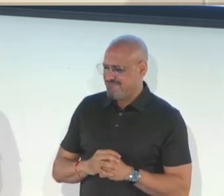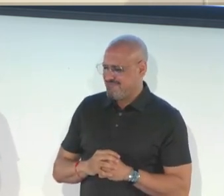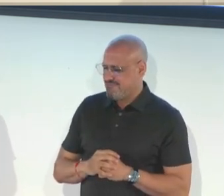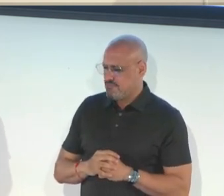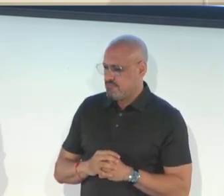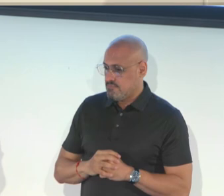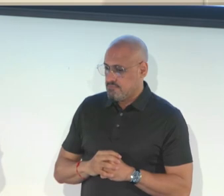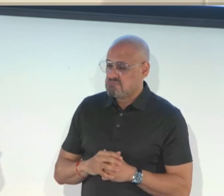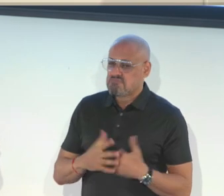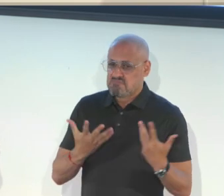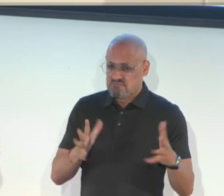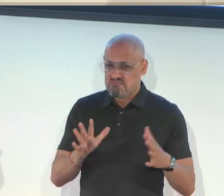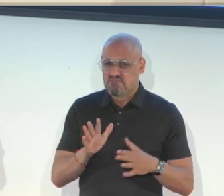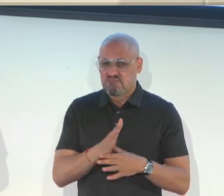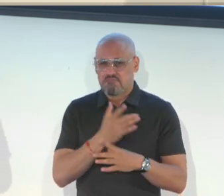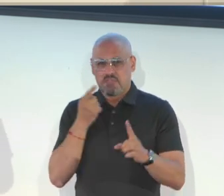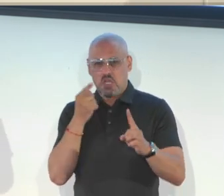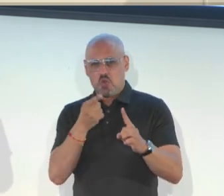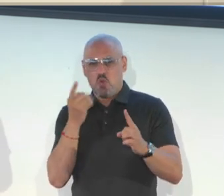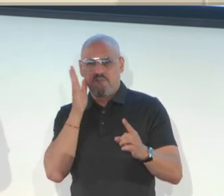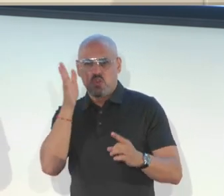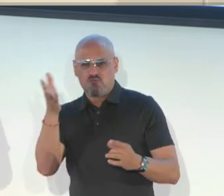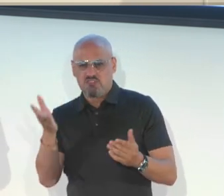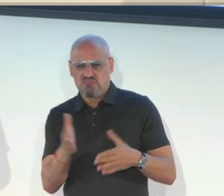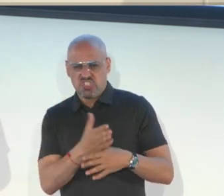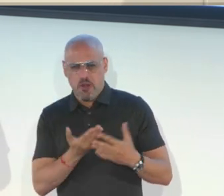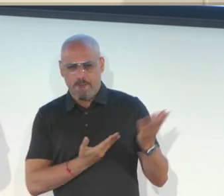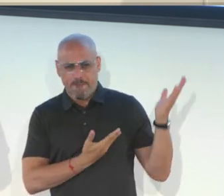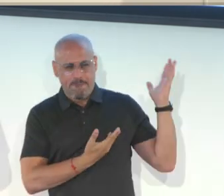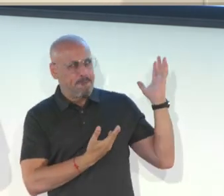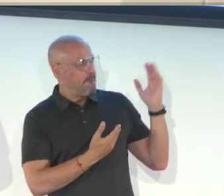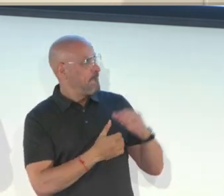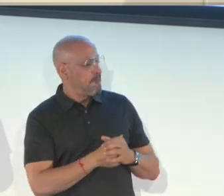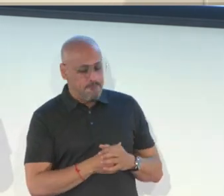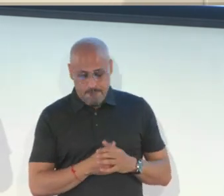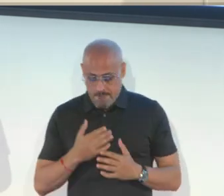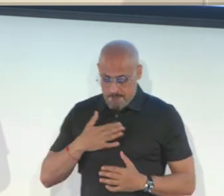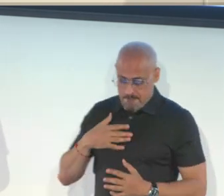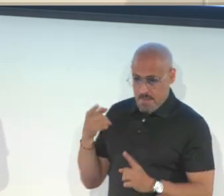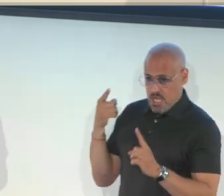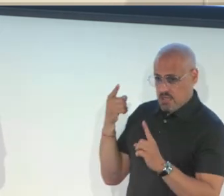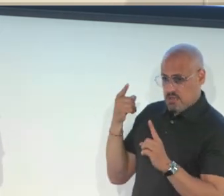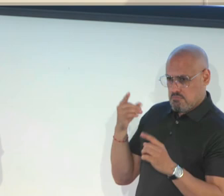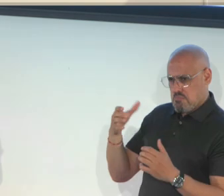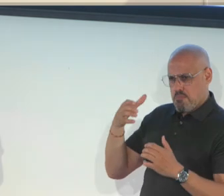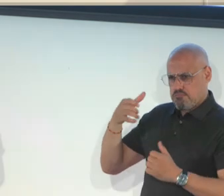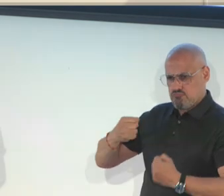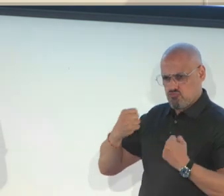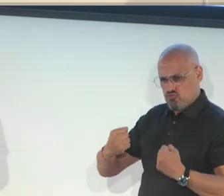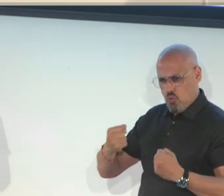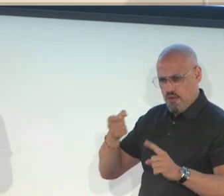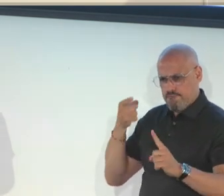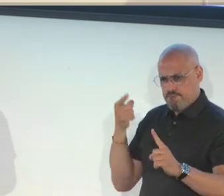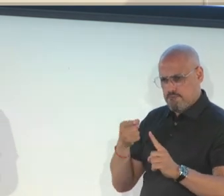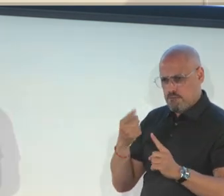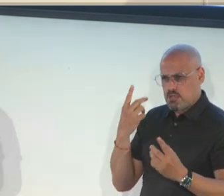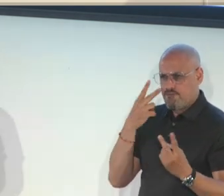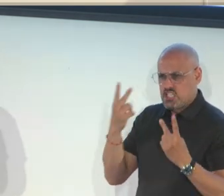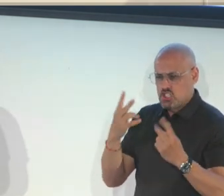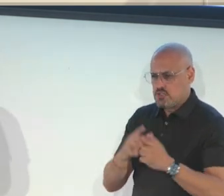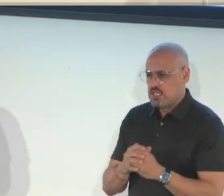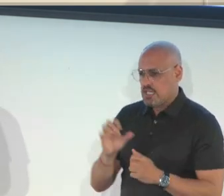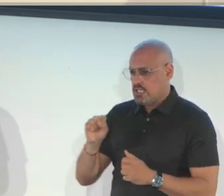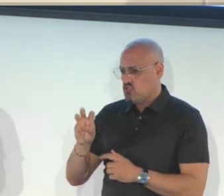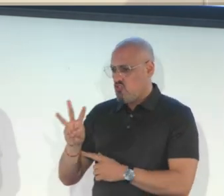So I said I would share my bold vision for the future. My bold vision for the future is that software looks